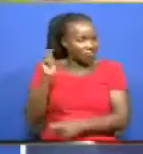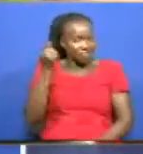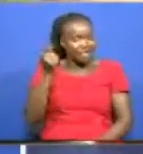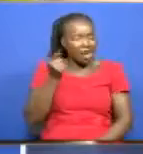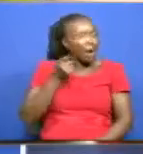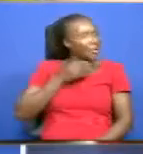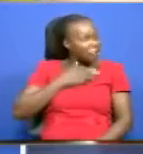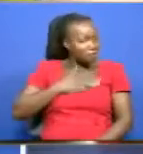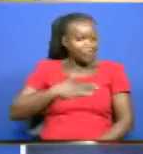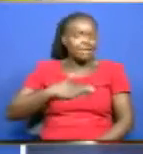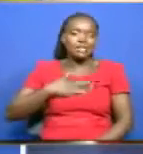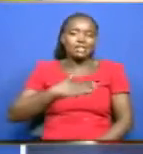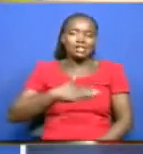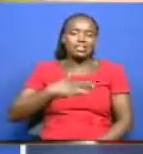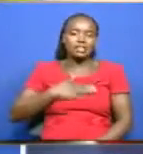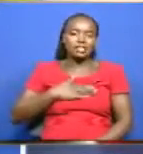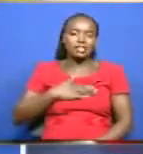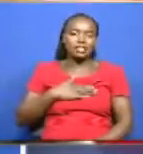jameni,